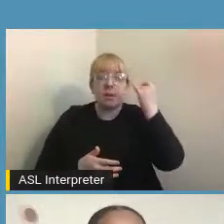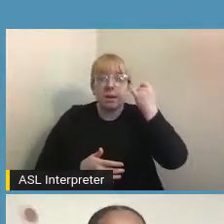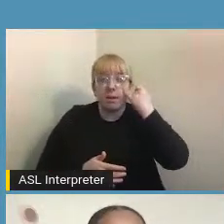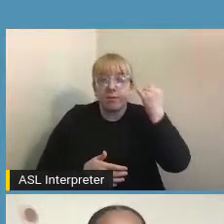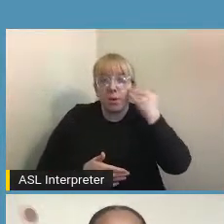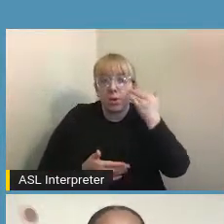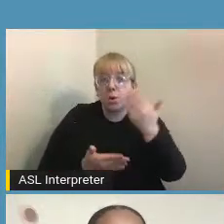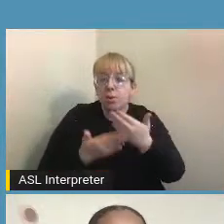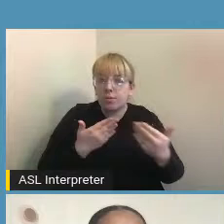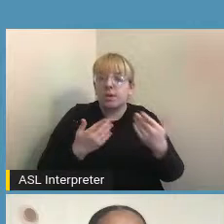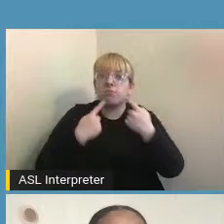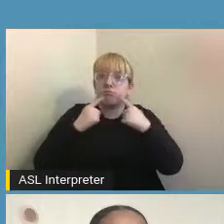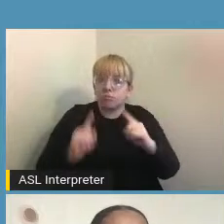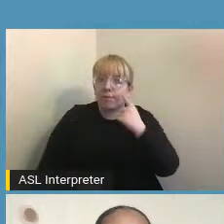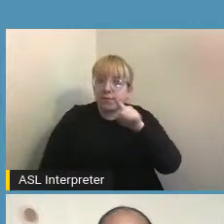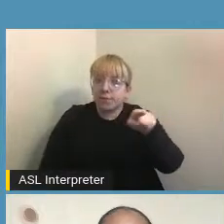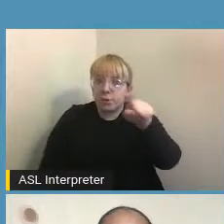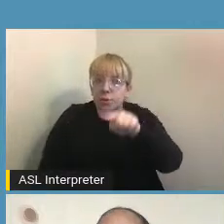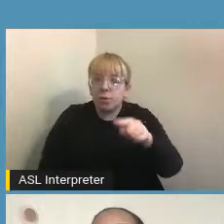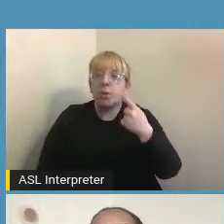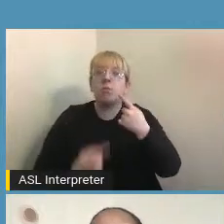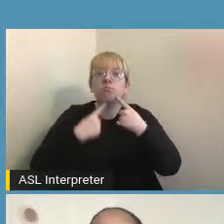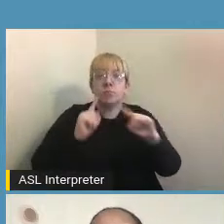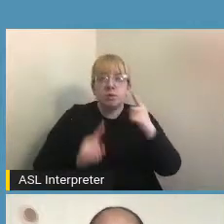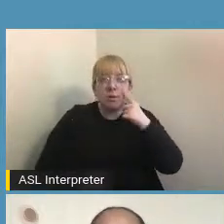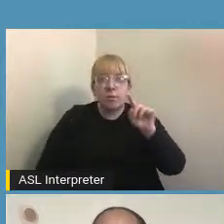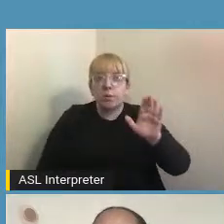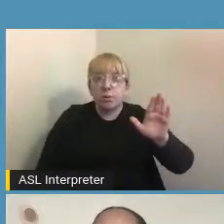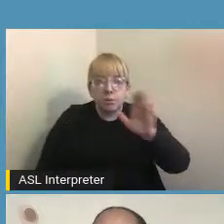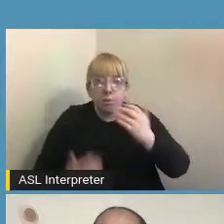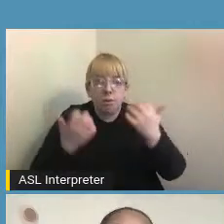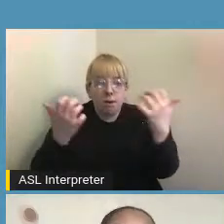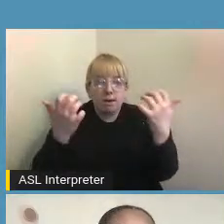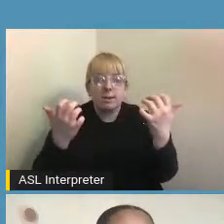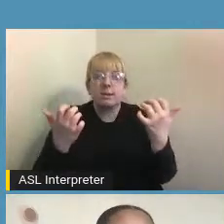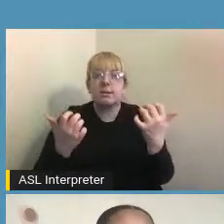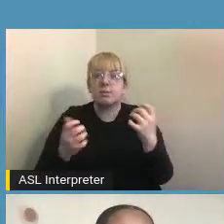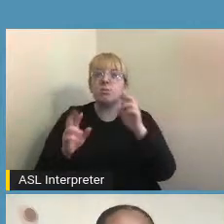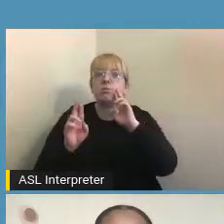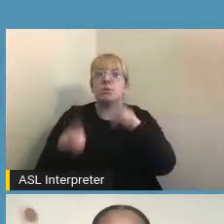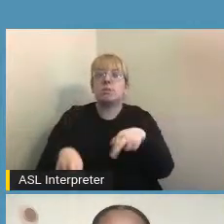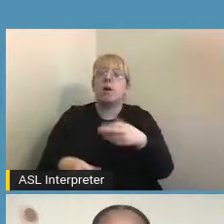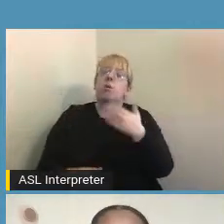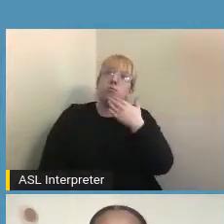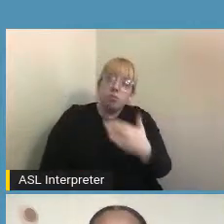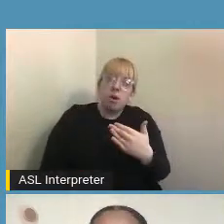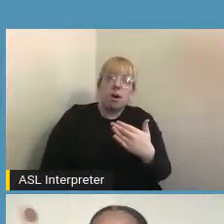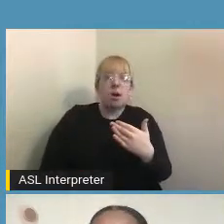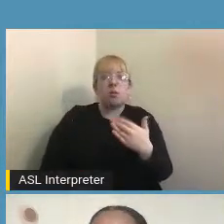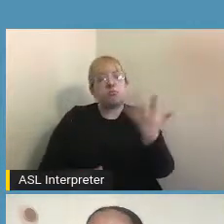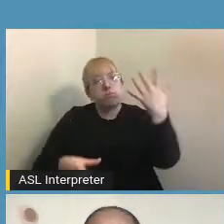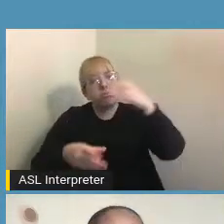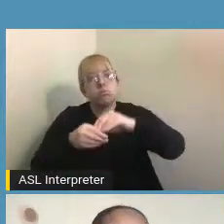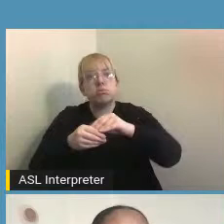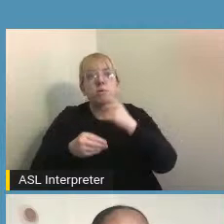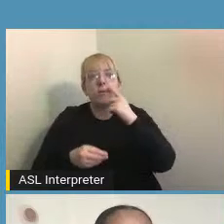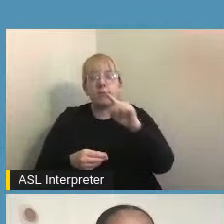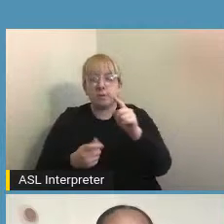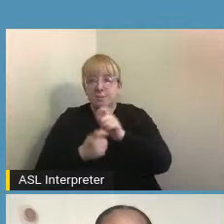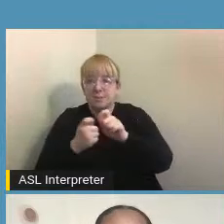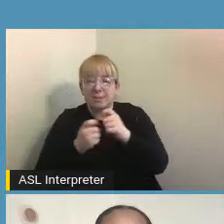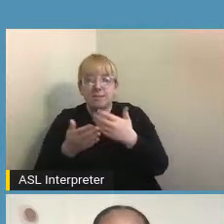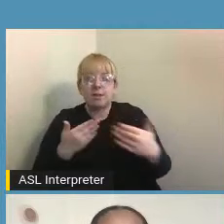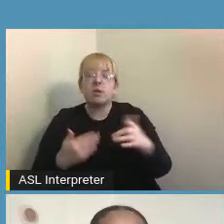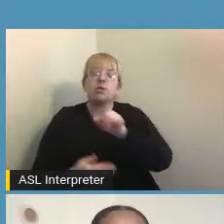for you and your audience responds well to certain things, I think it's great to build those as a great